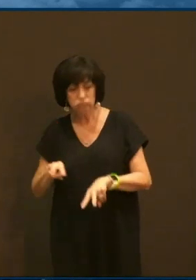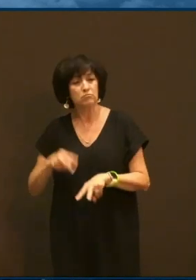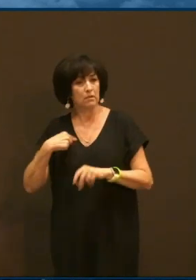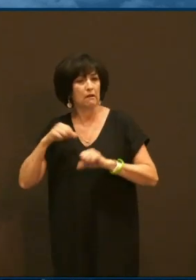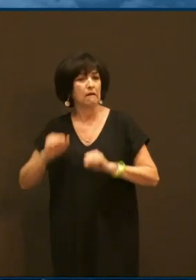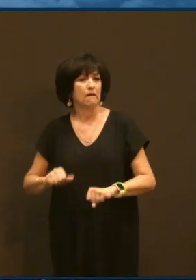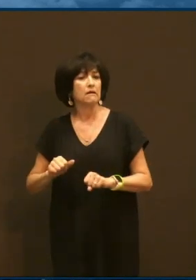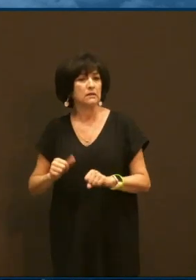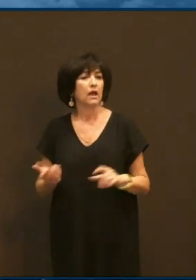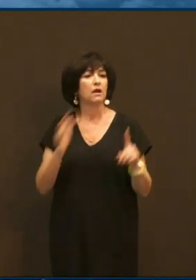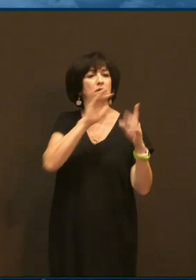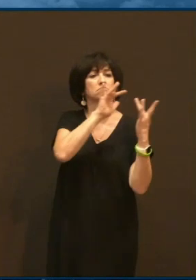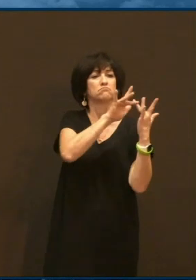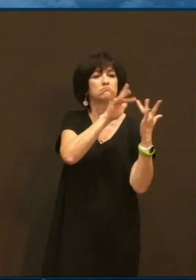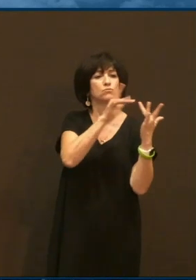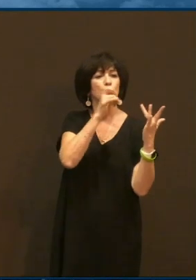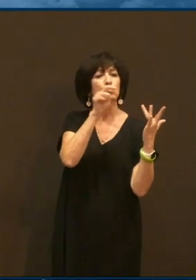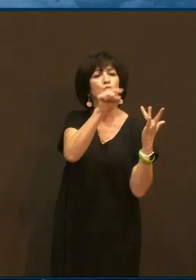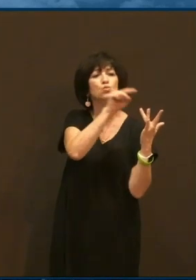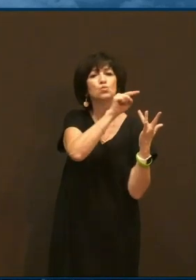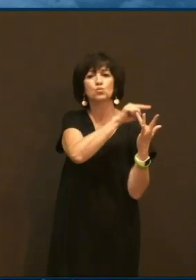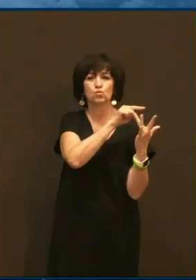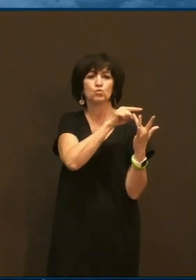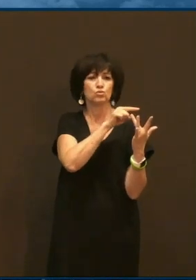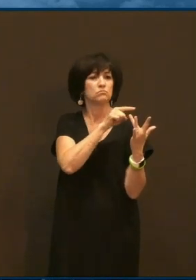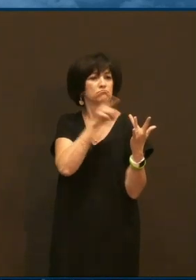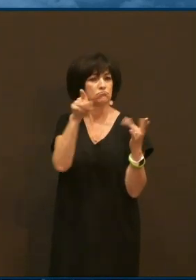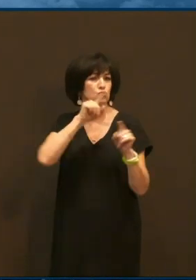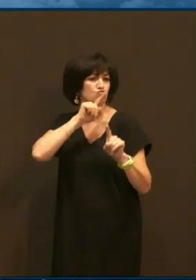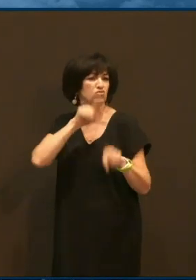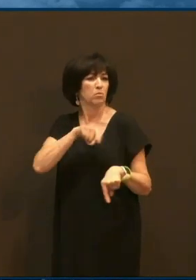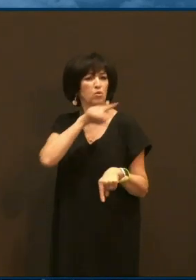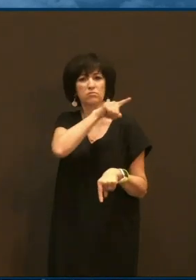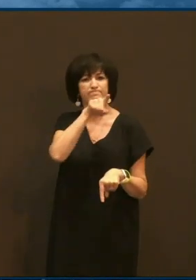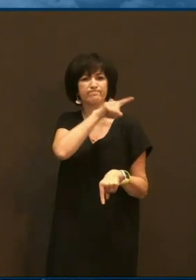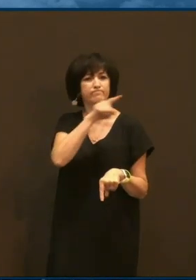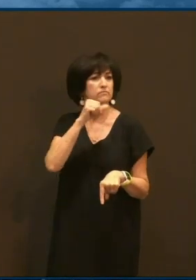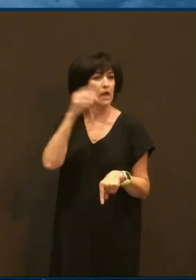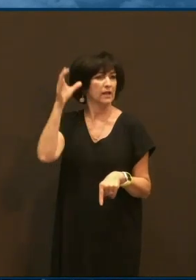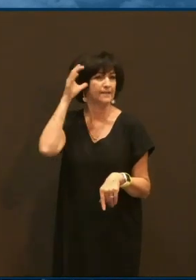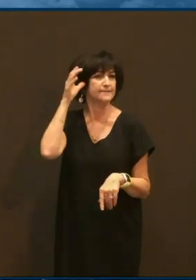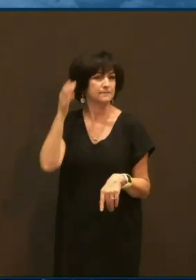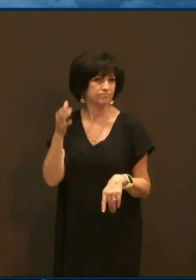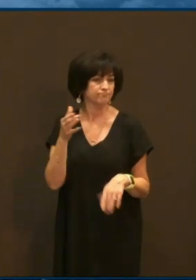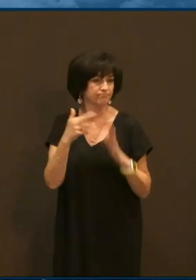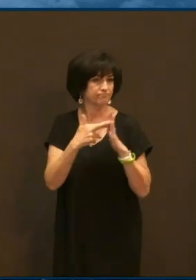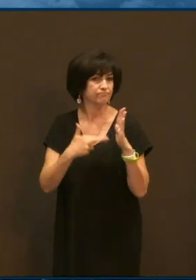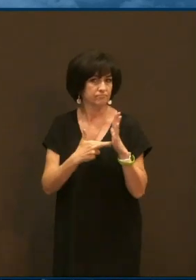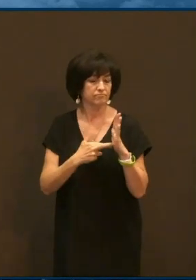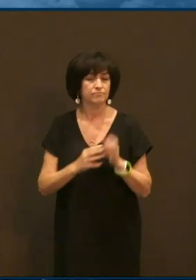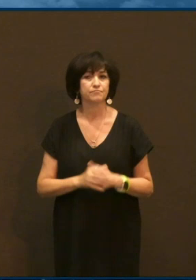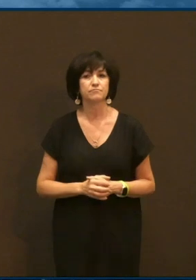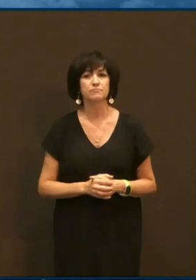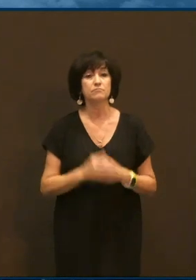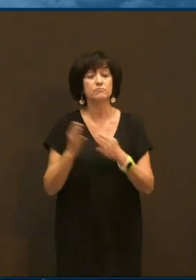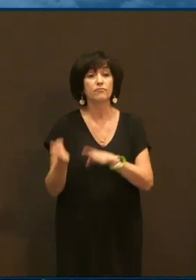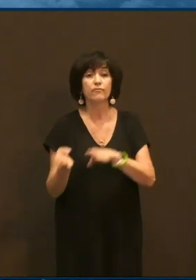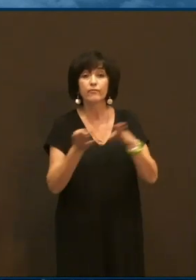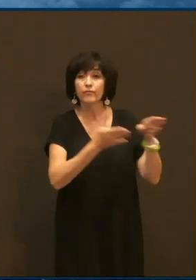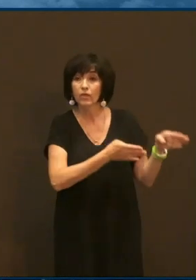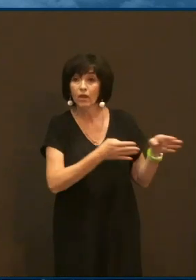protect Delawareans. I also want to touch base on a data issues the governor